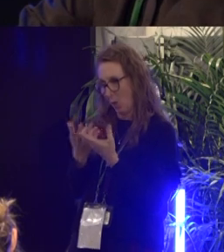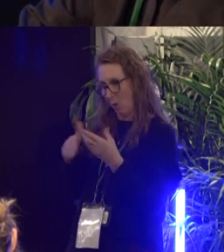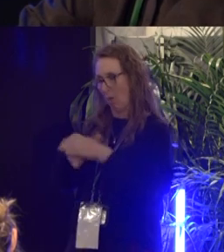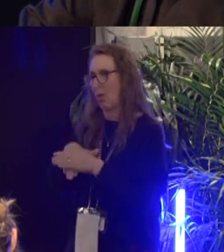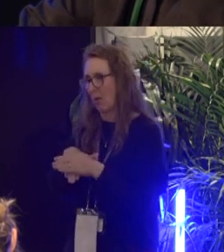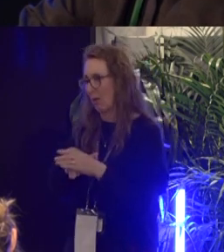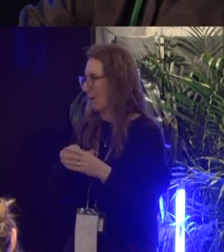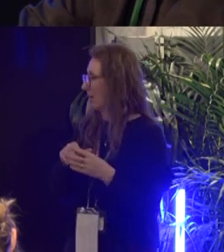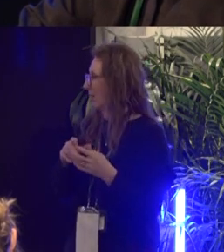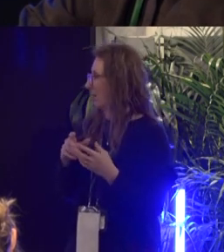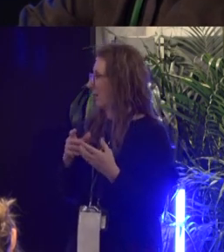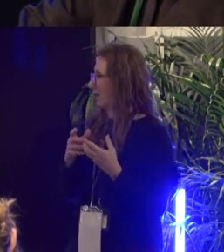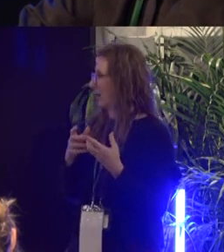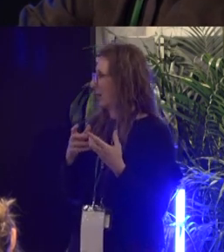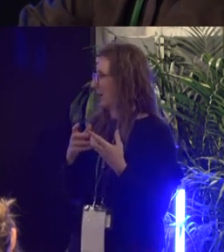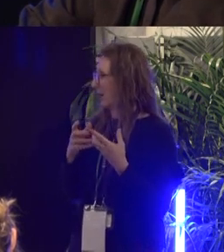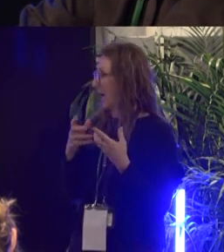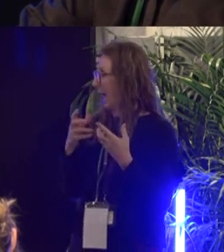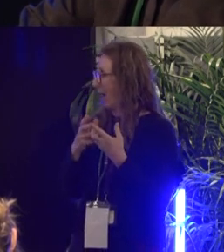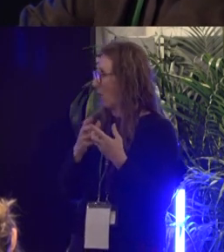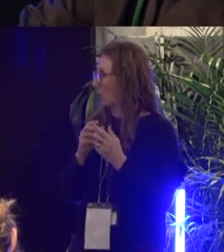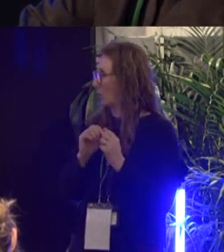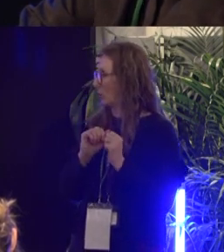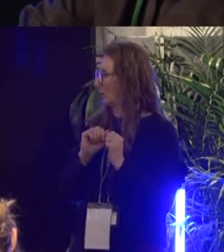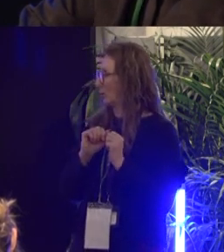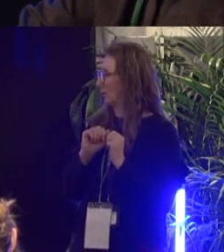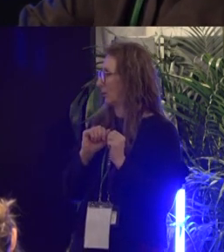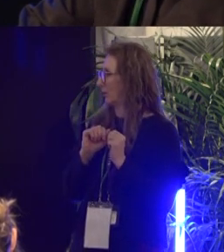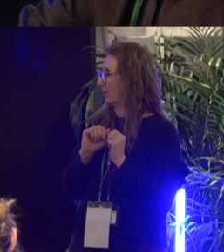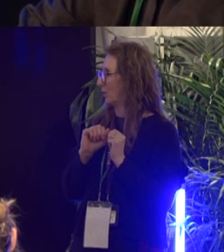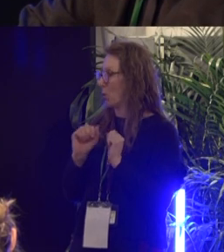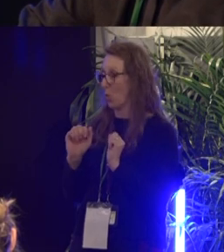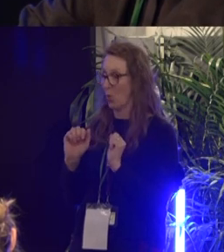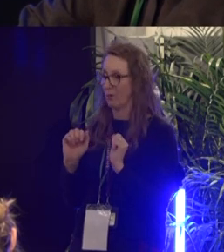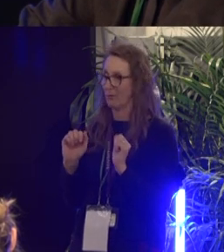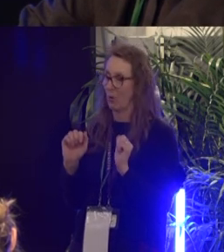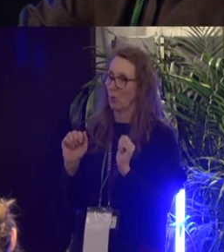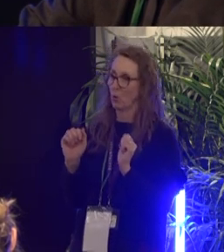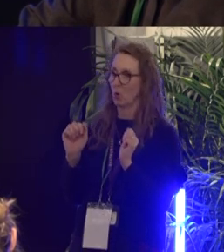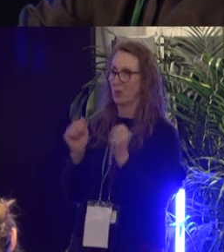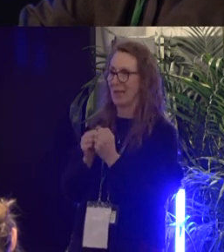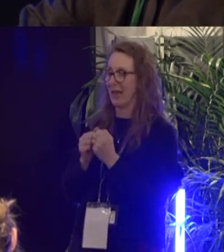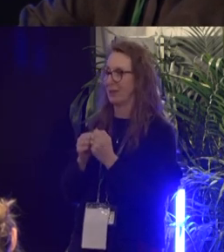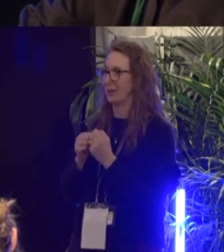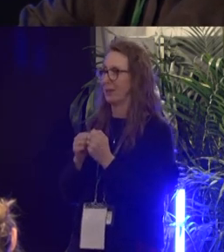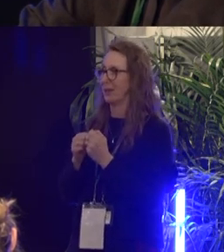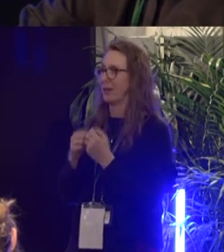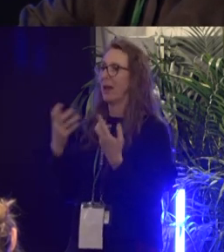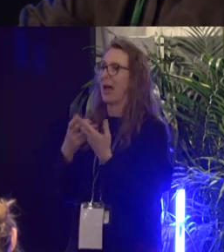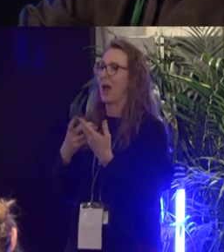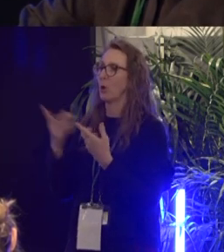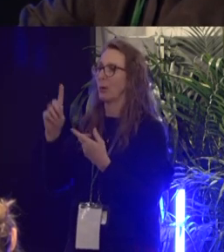And kind of how is your consent kind of sought for different kinds of participation